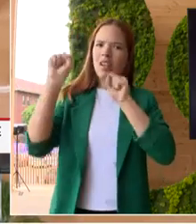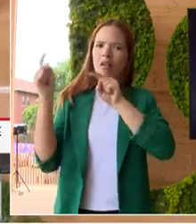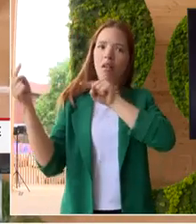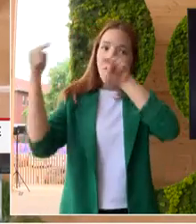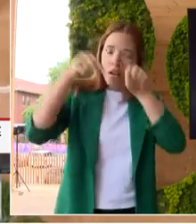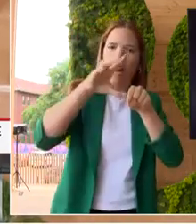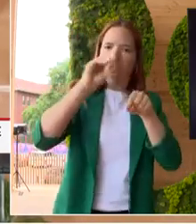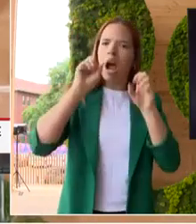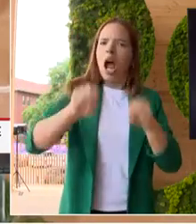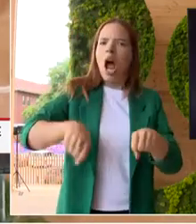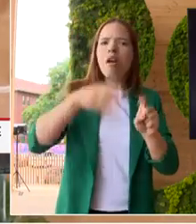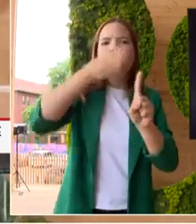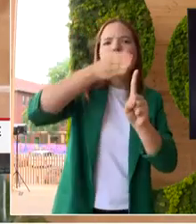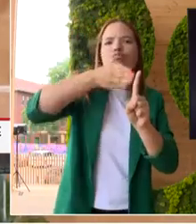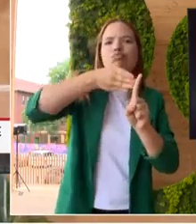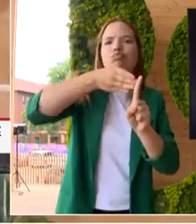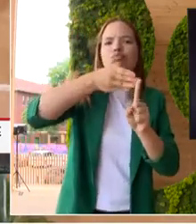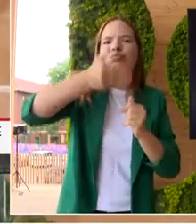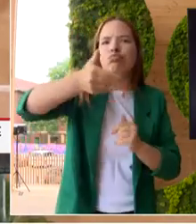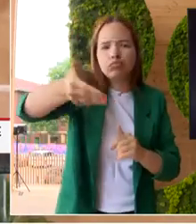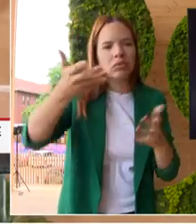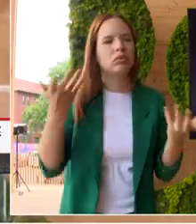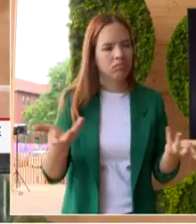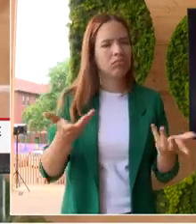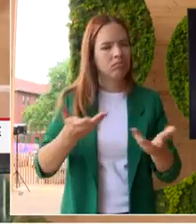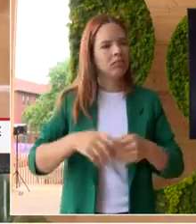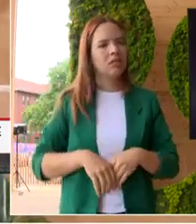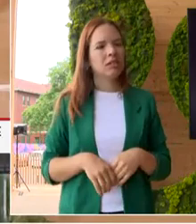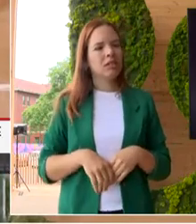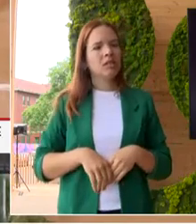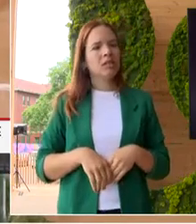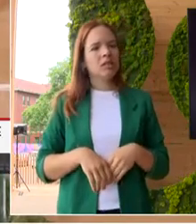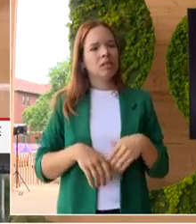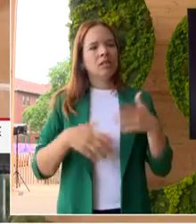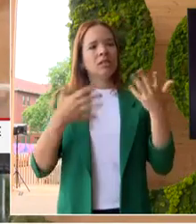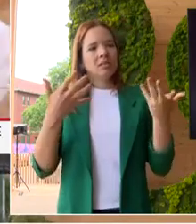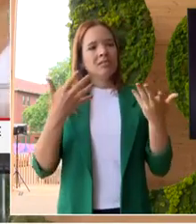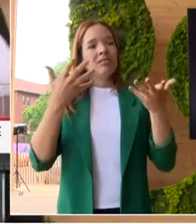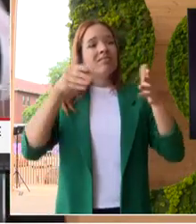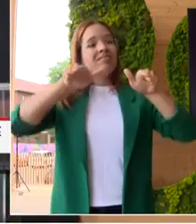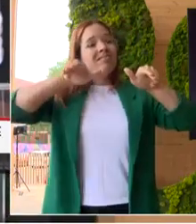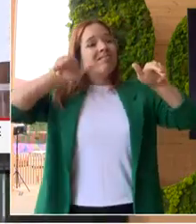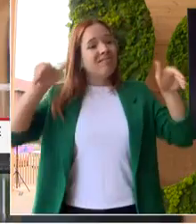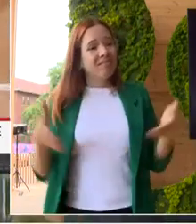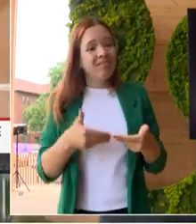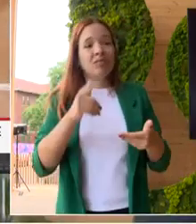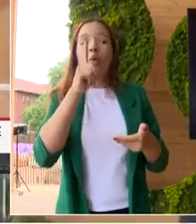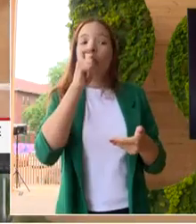in welcoming our former Ward 8 council member, Sandy Allen.